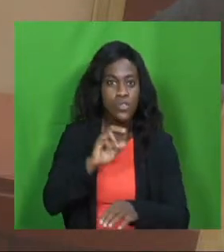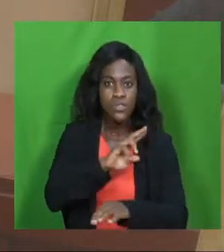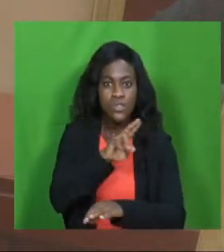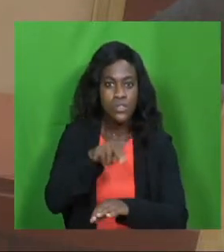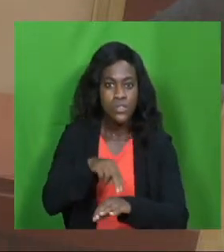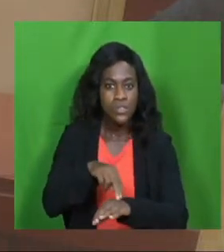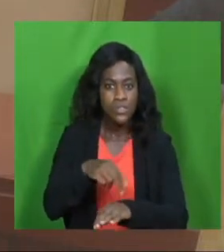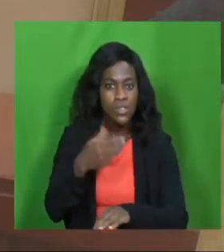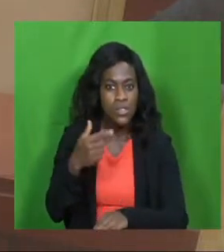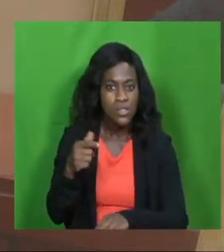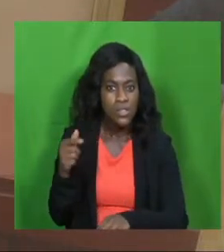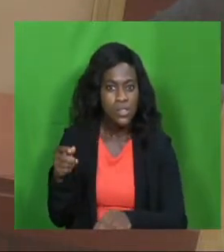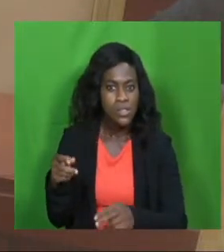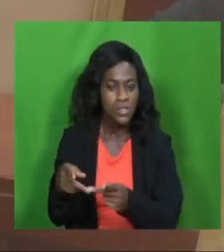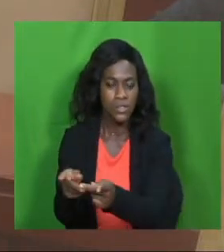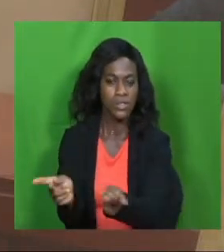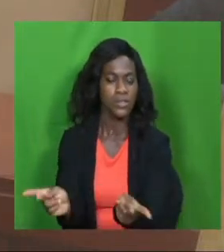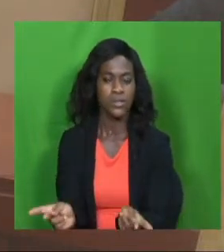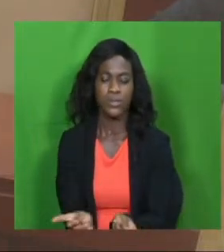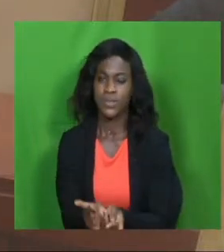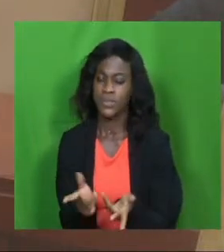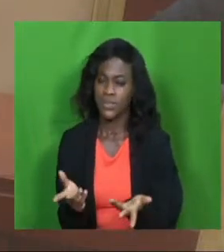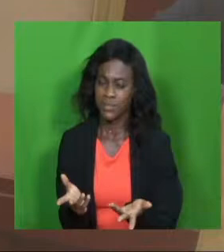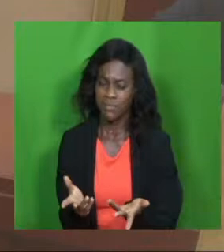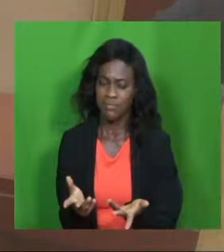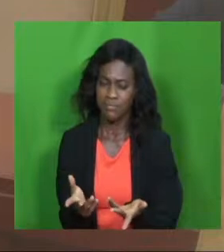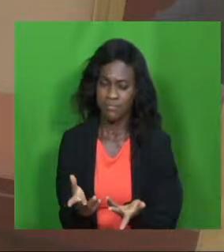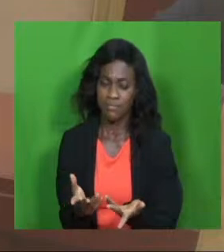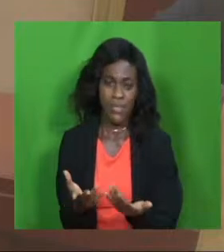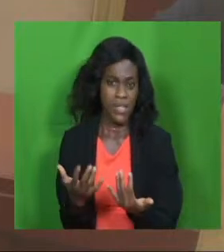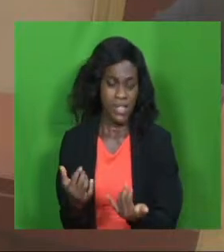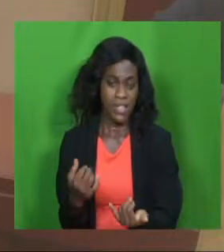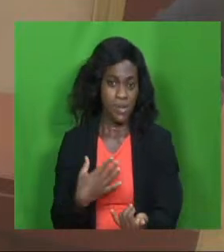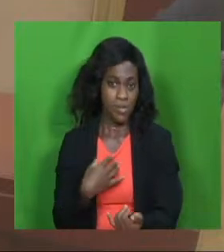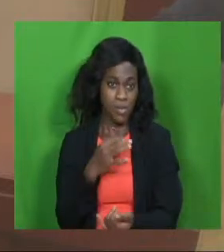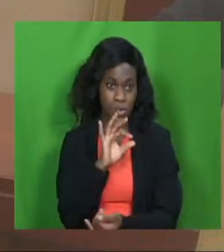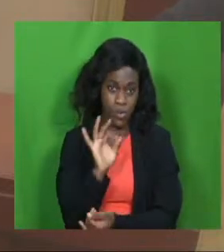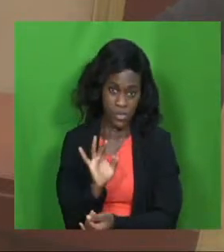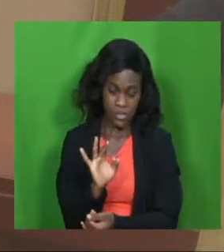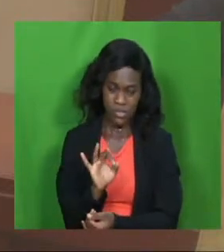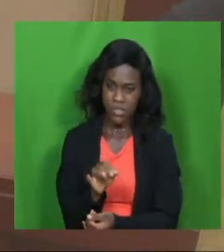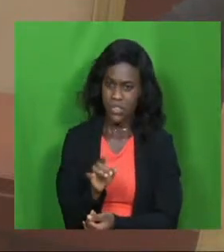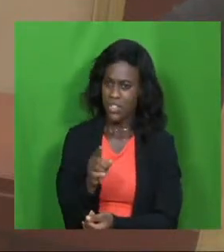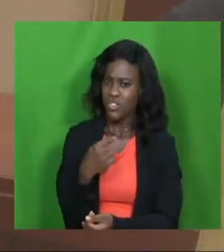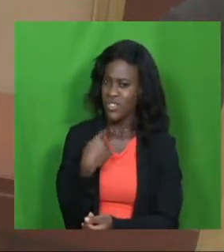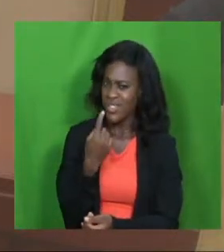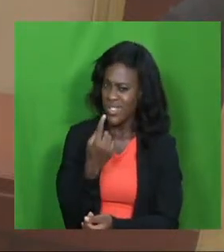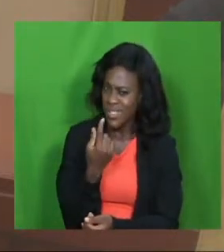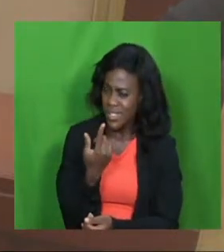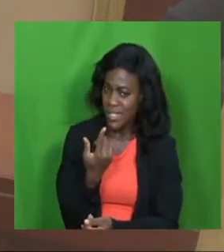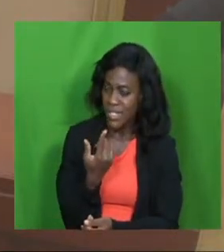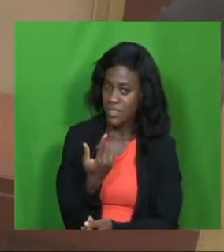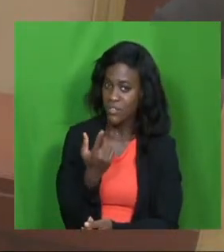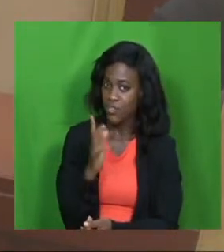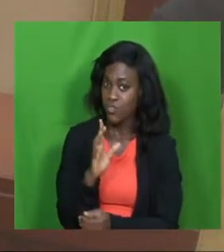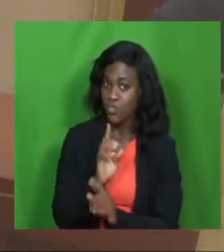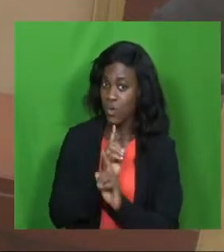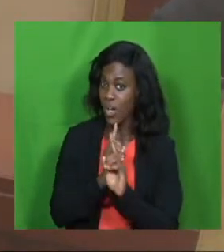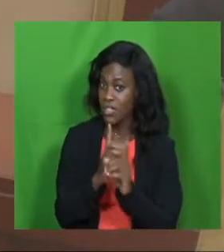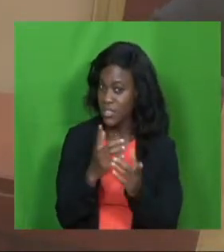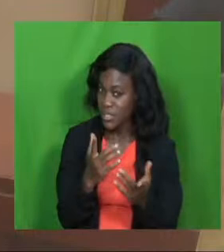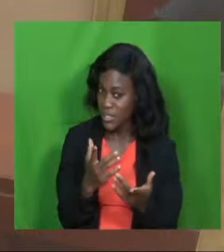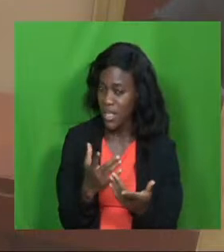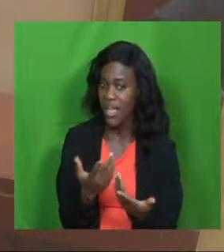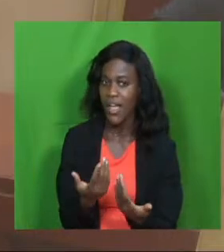Now, the question is this. Are you alluding to the fact that, per your statement you made,